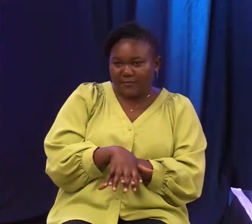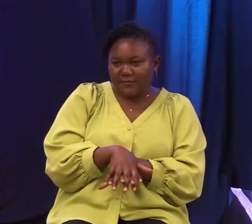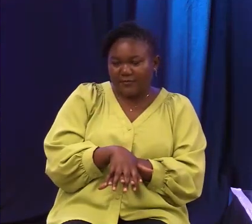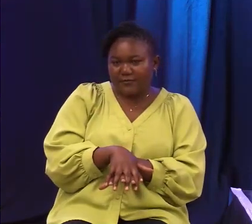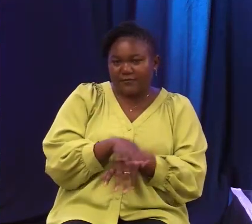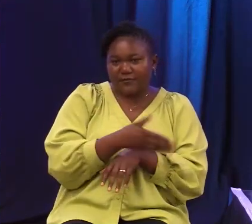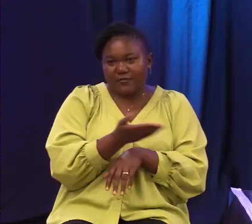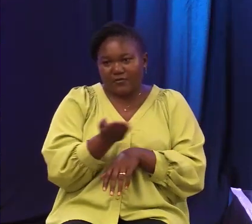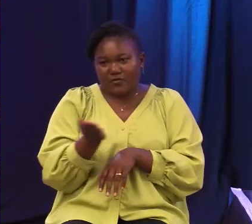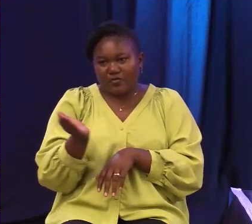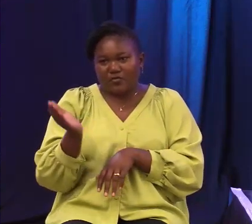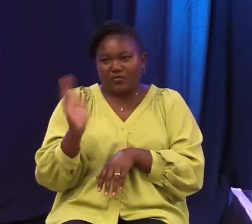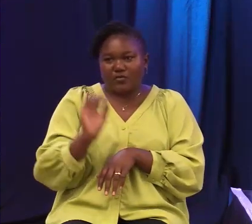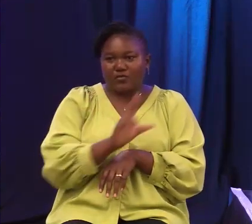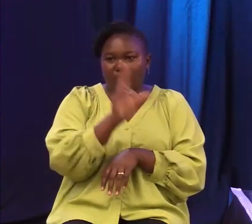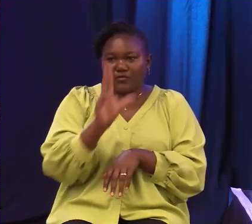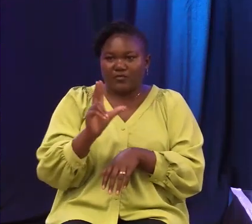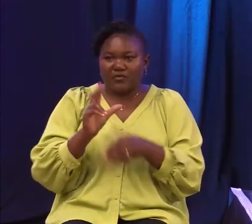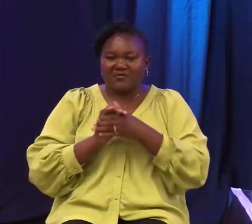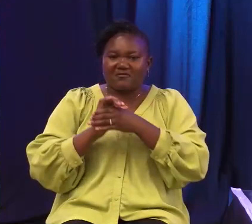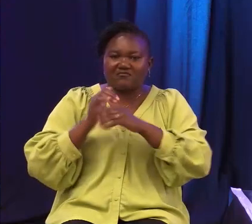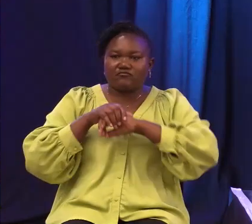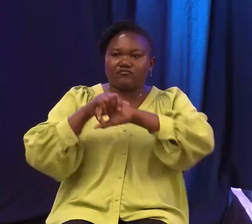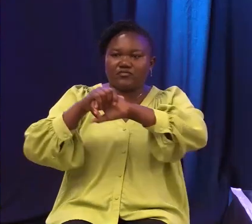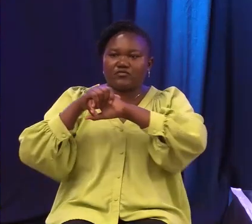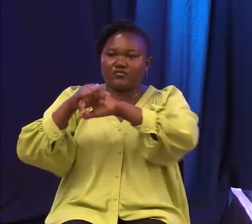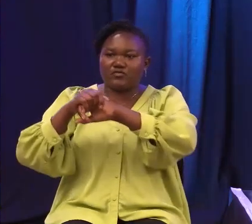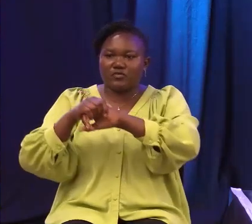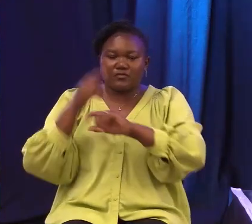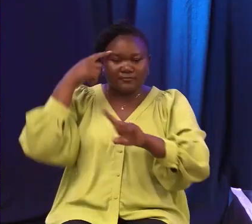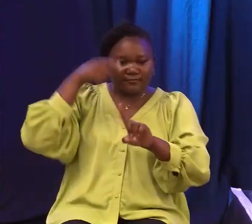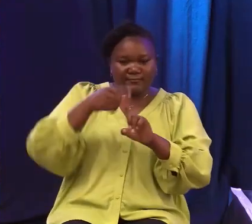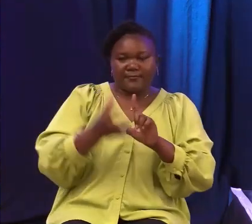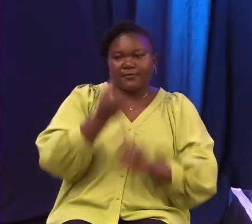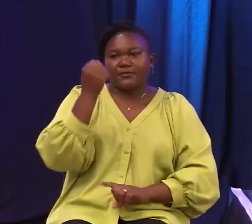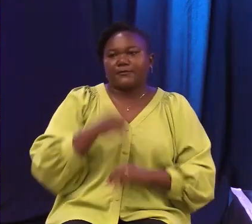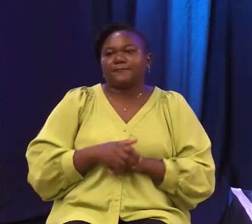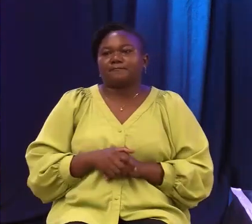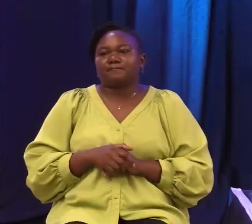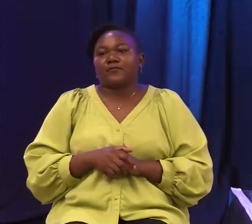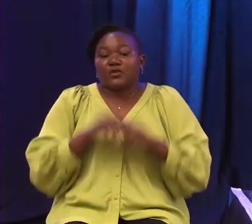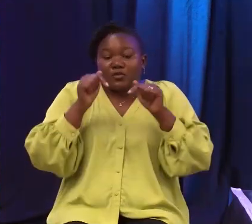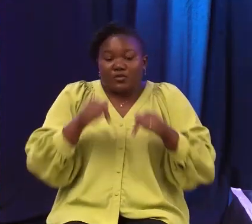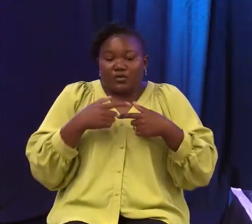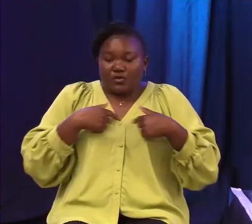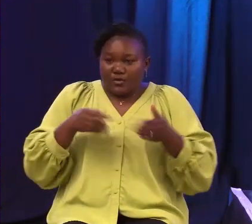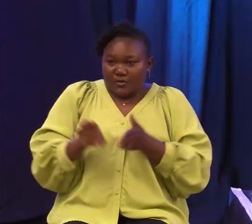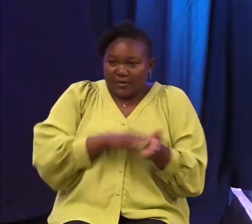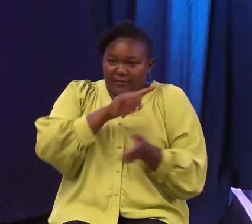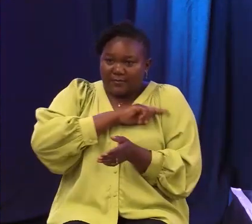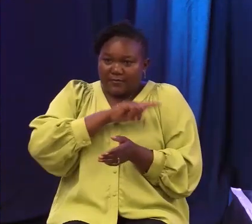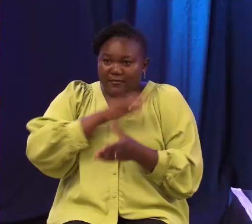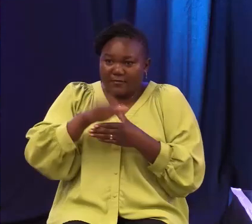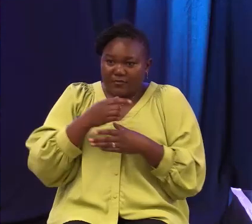for all by assisting our partners to reach these objectives. We're here today to remind us that